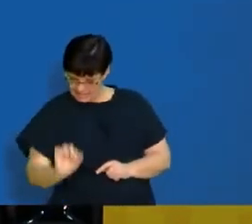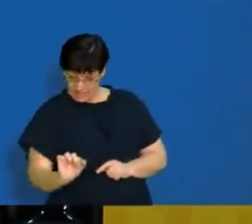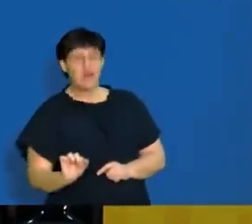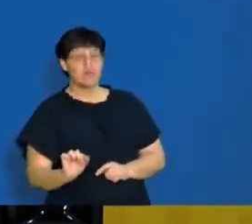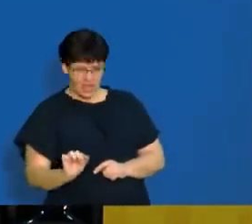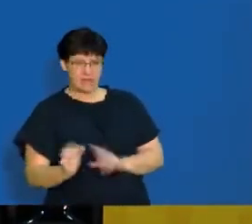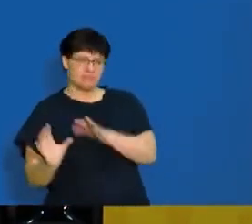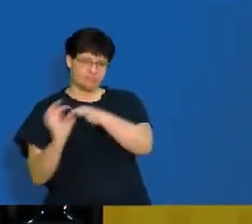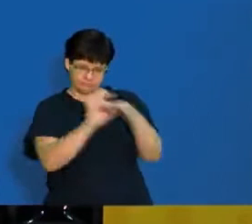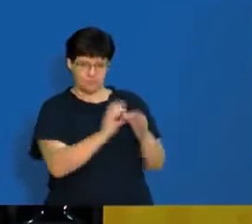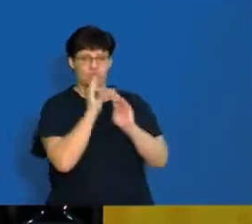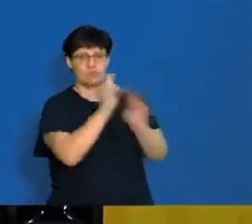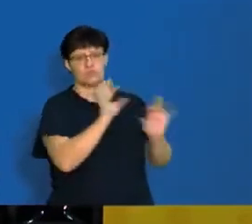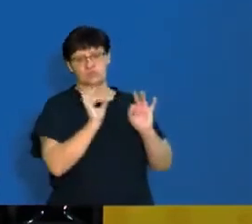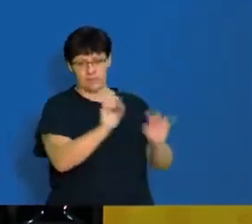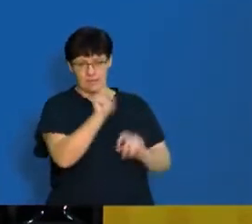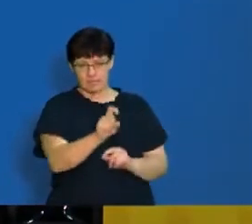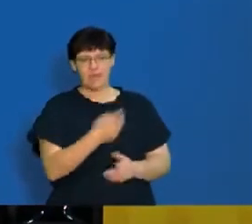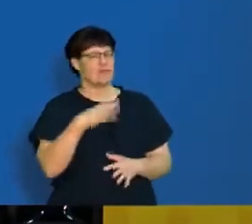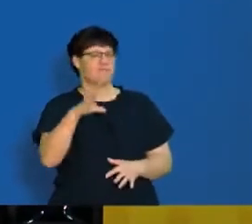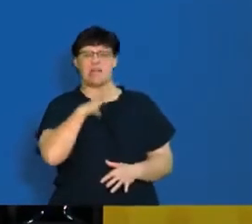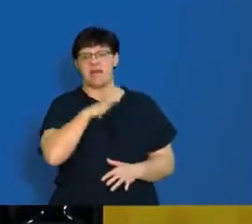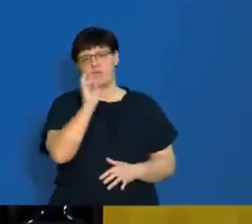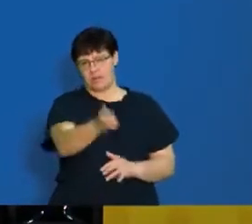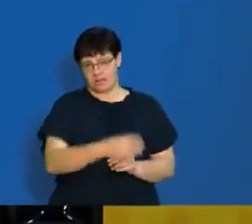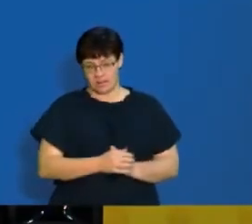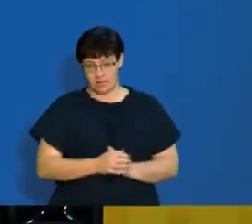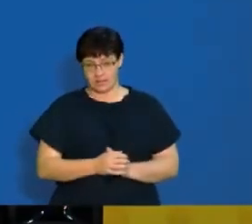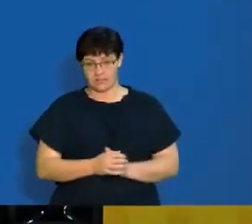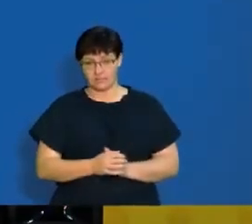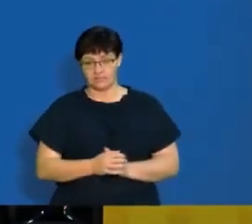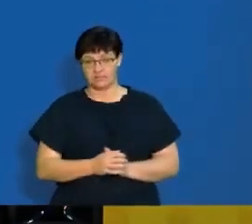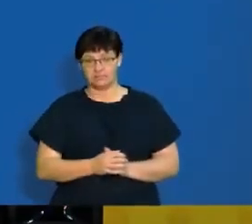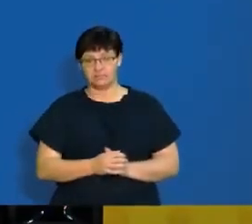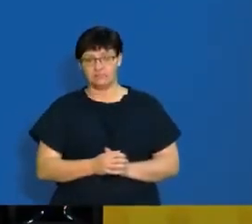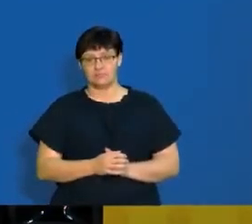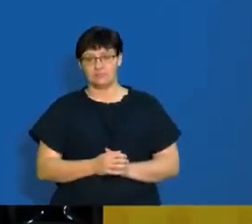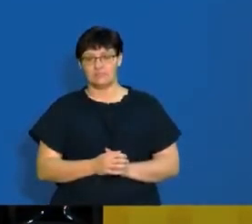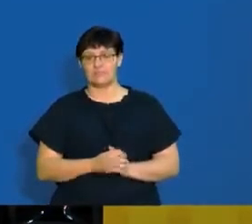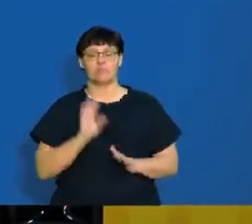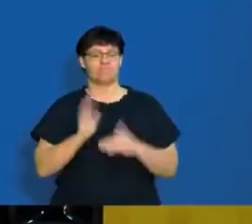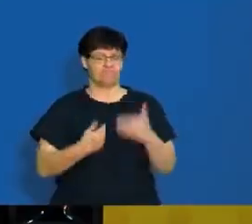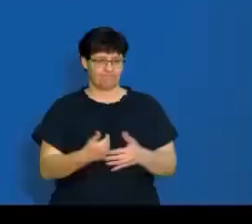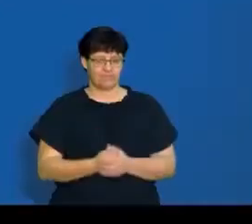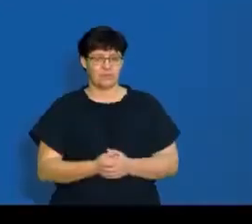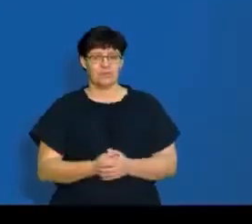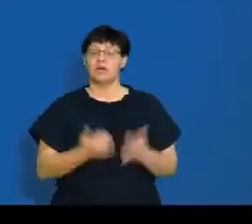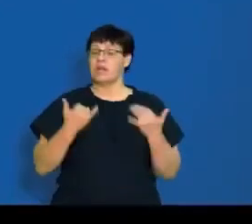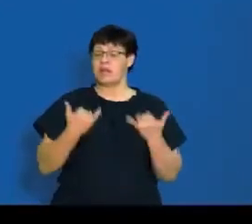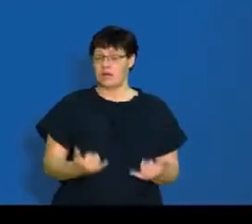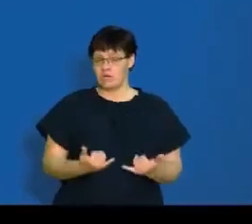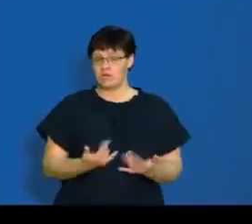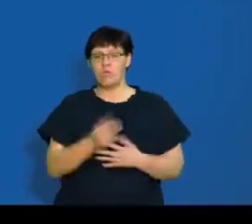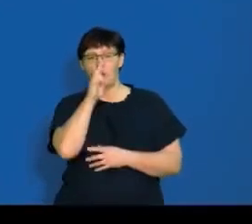give the relevant response and you will be fine. Okay, let's carry on. Now,